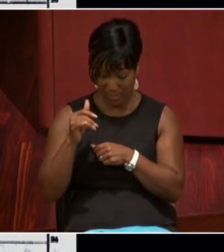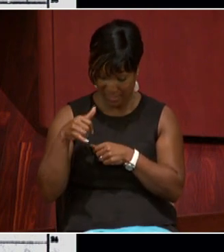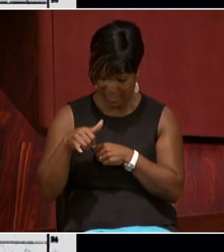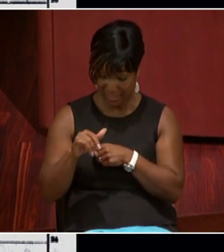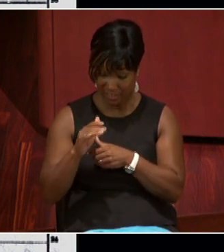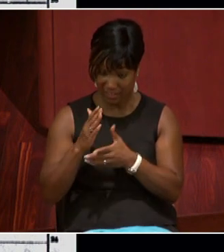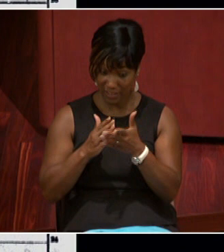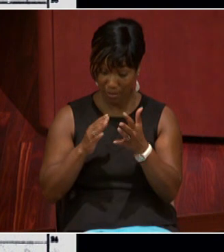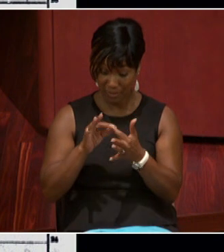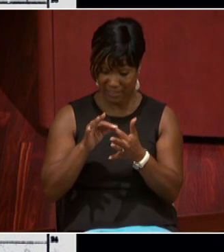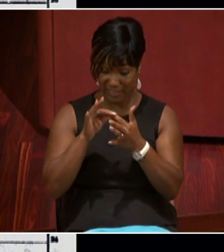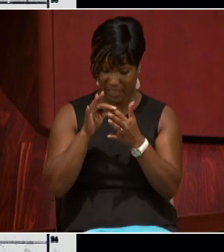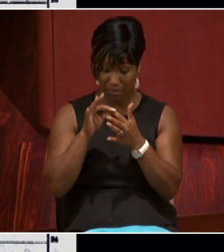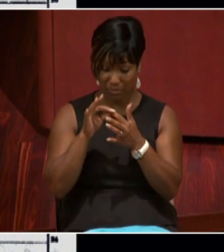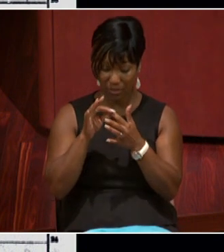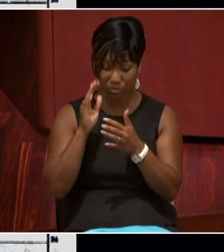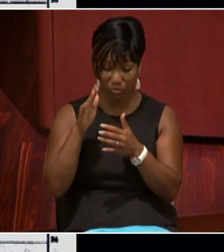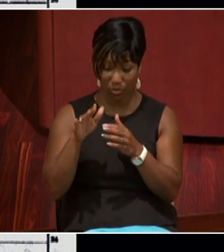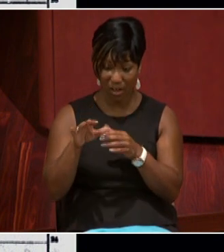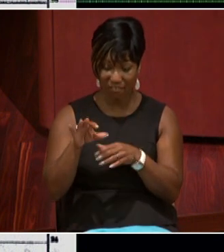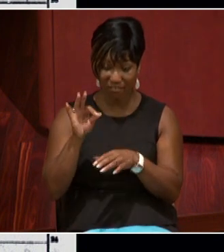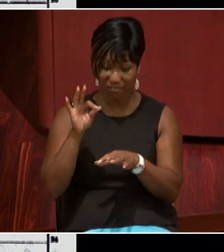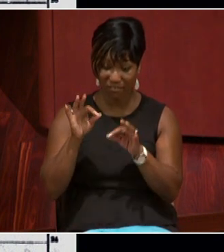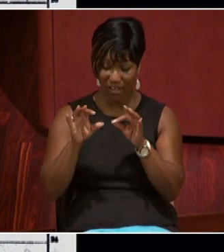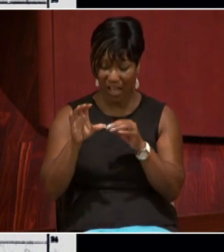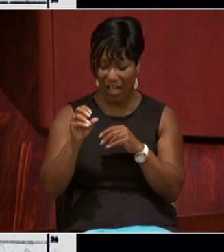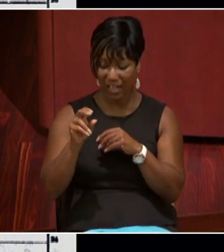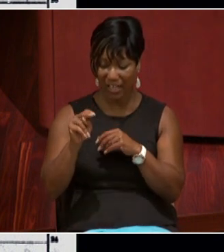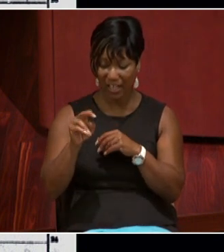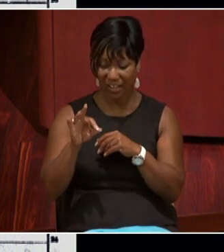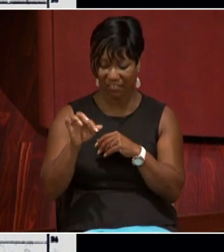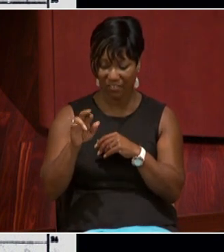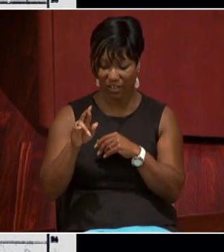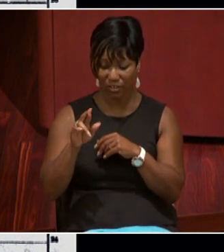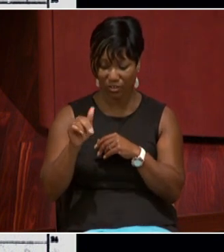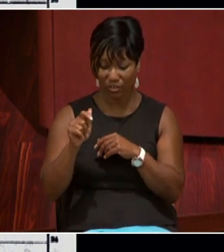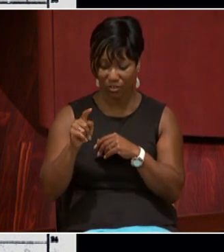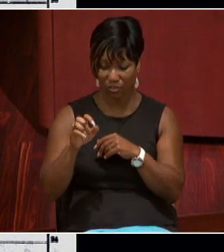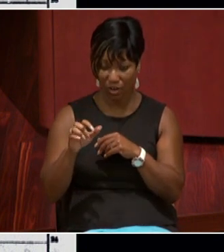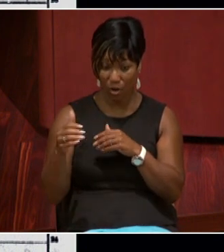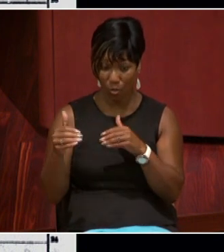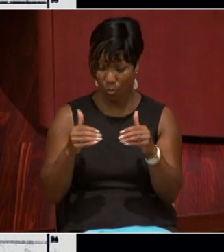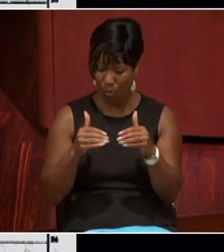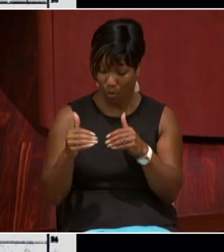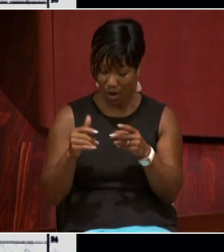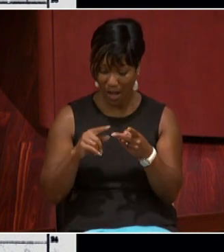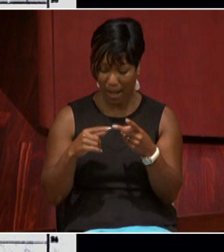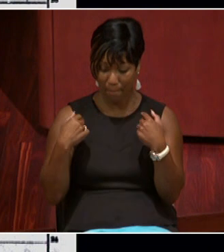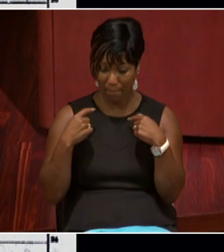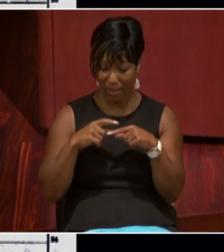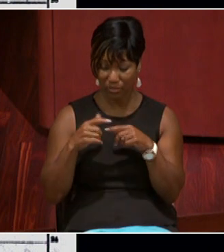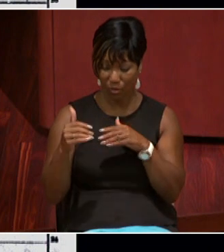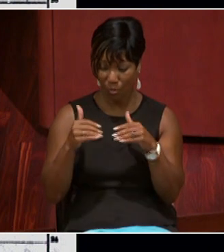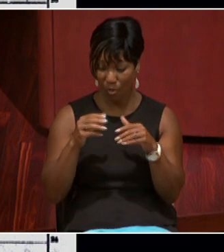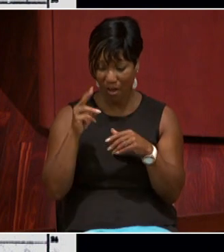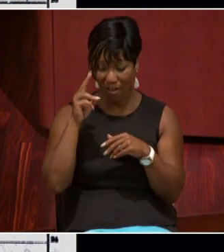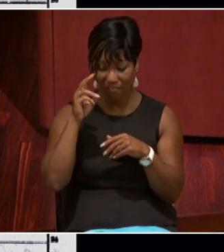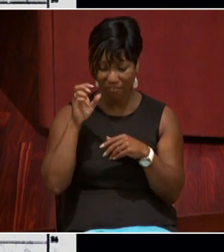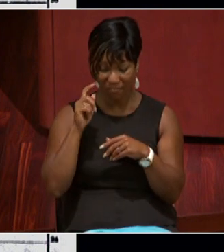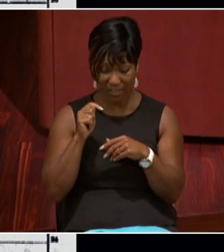some exceptions. You will also find Confederate War of 1812 and Mexican War veterans on occasion.